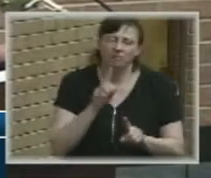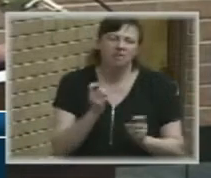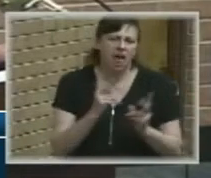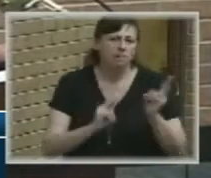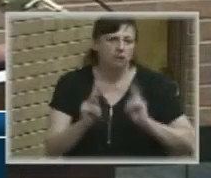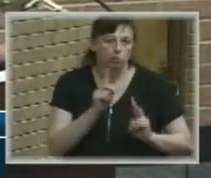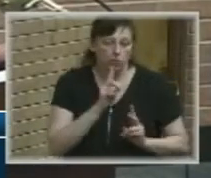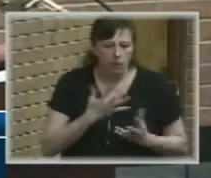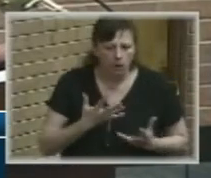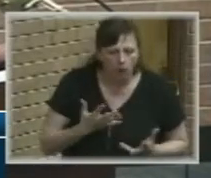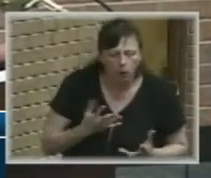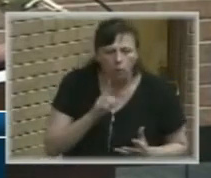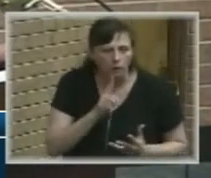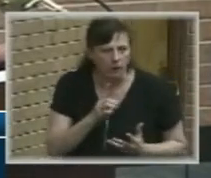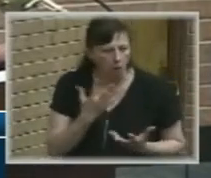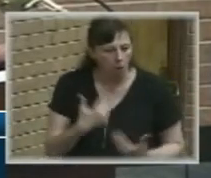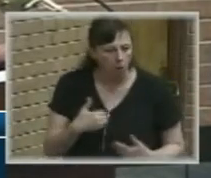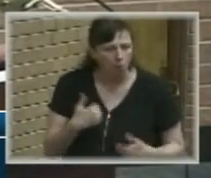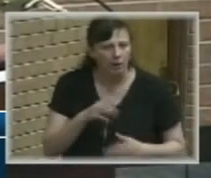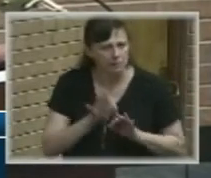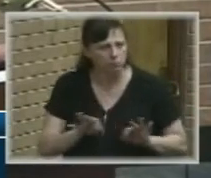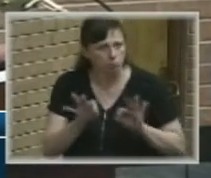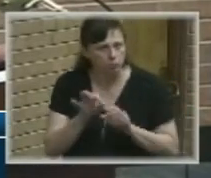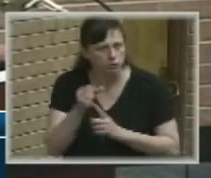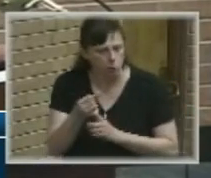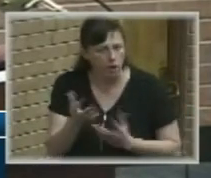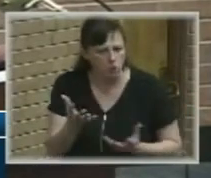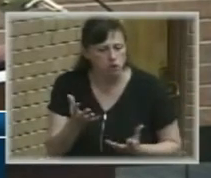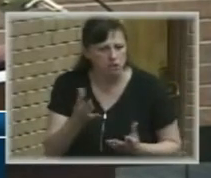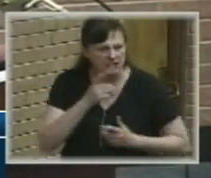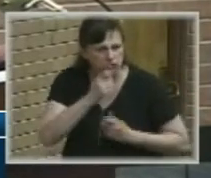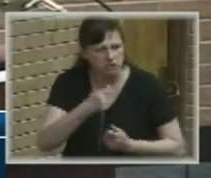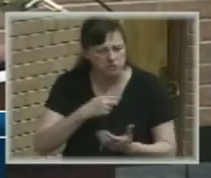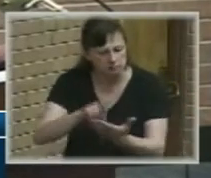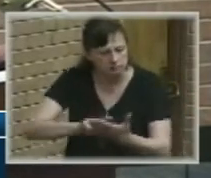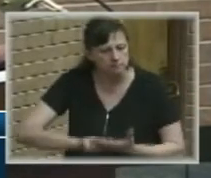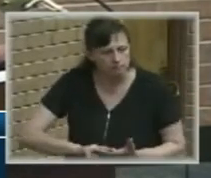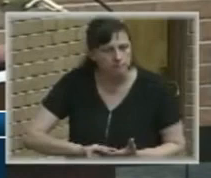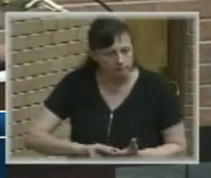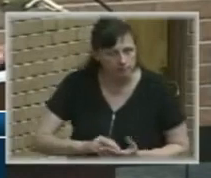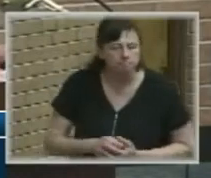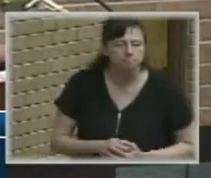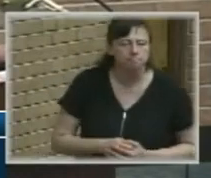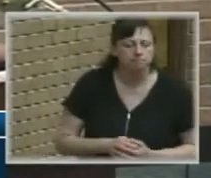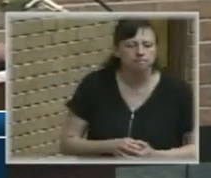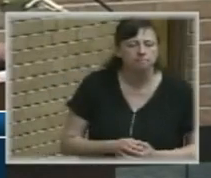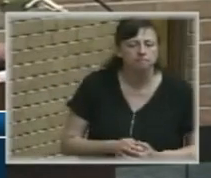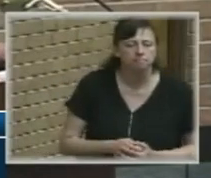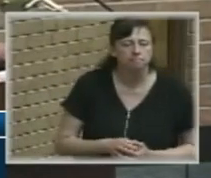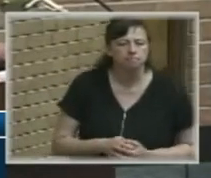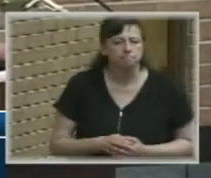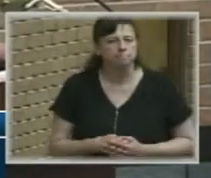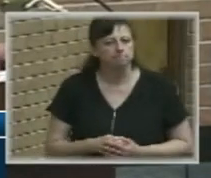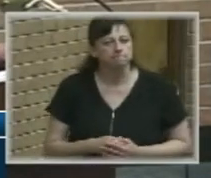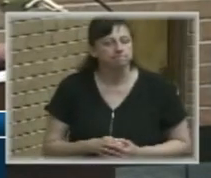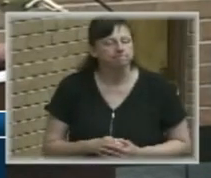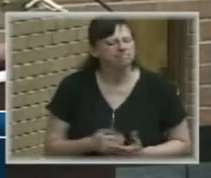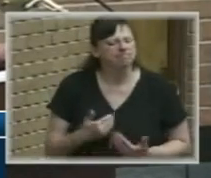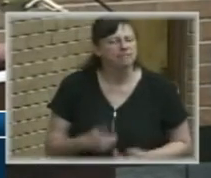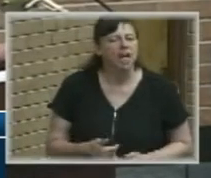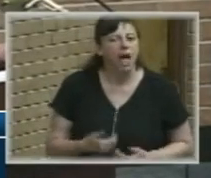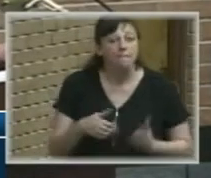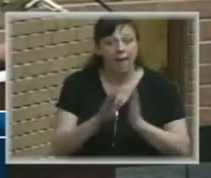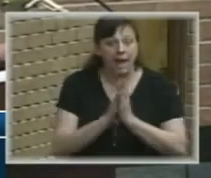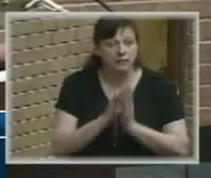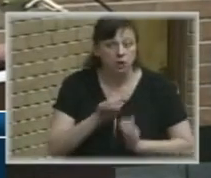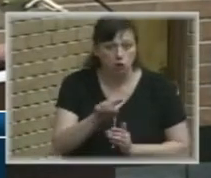enthusiasm from people, both online and the Nextdoor and in person. So what I'm asking